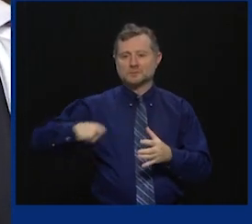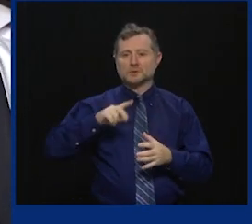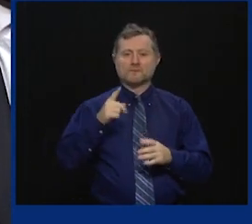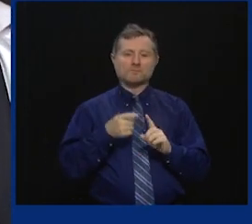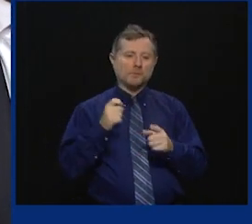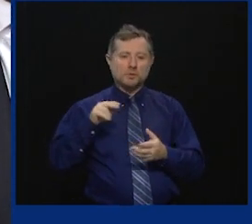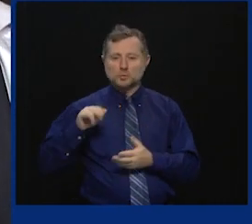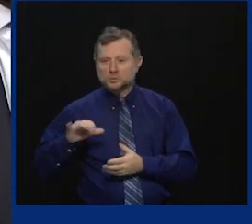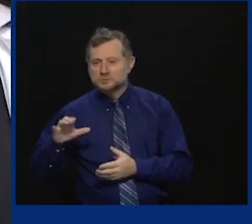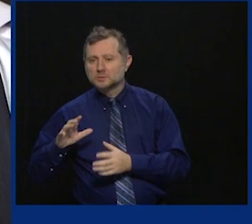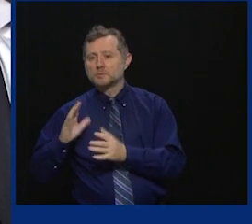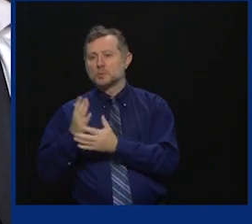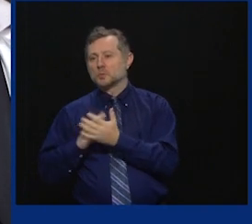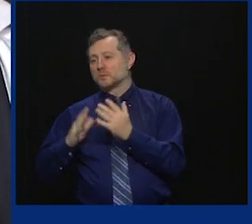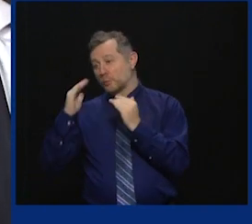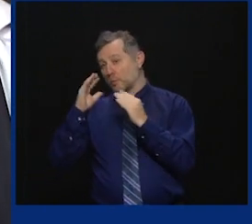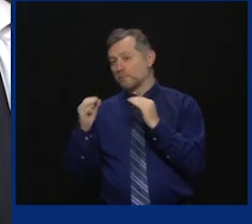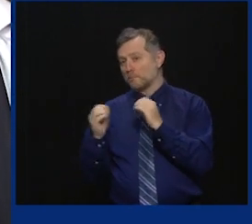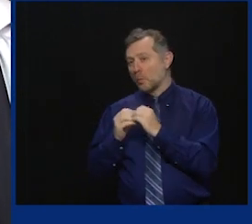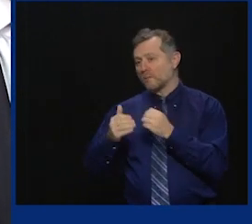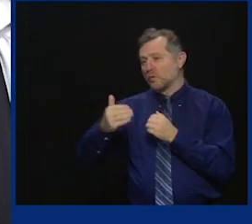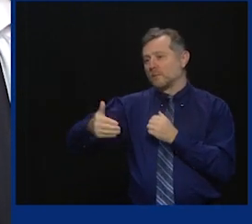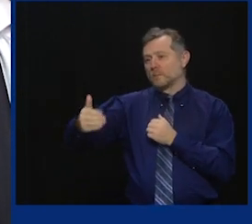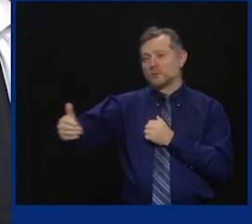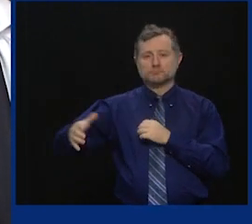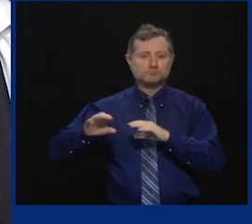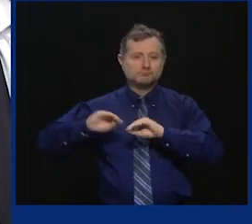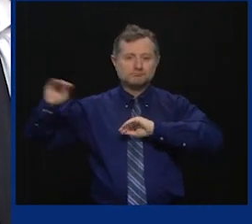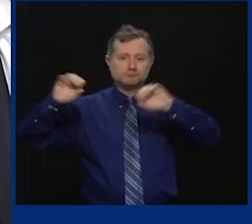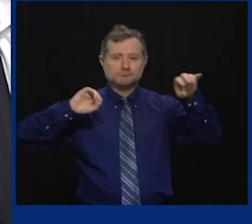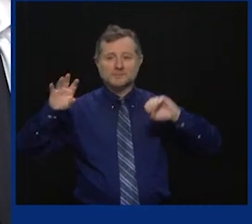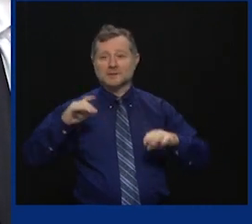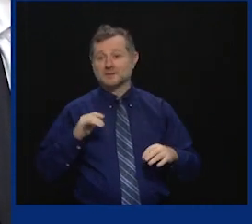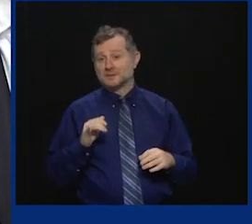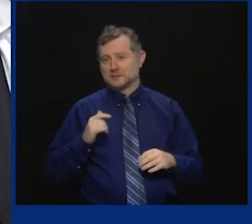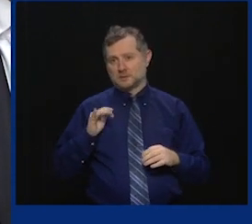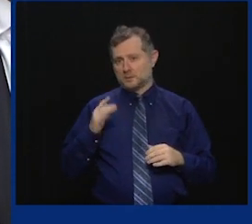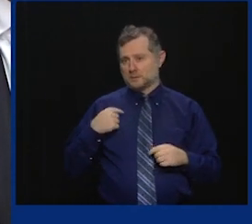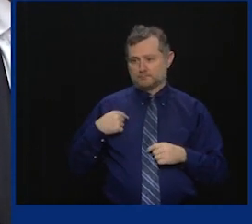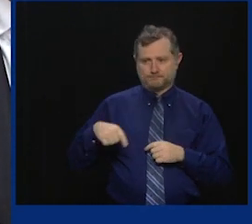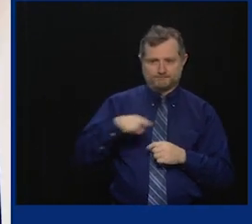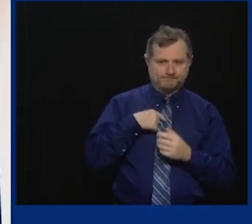So that has been in constant collaboration with the mayor's team.